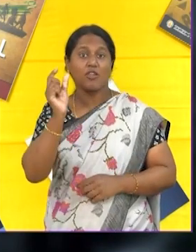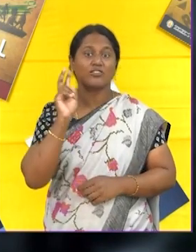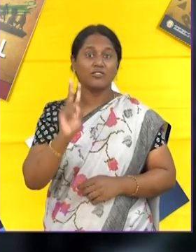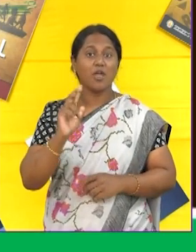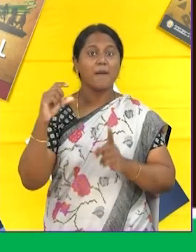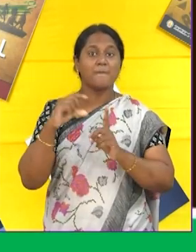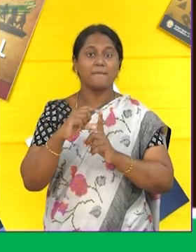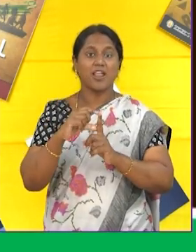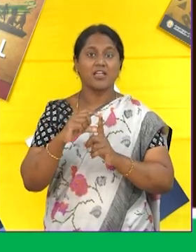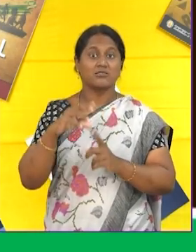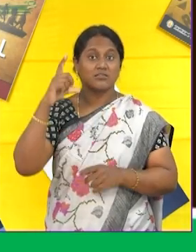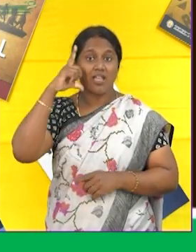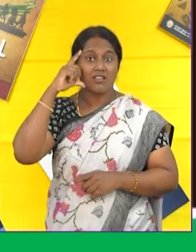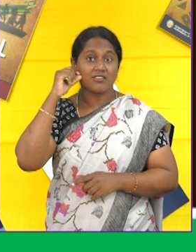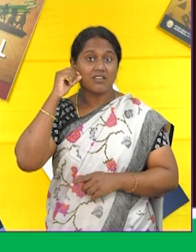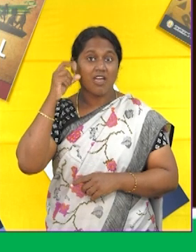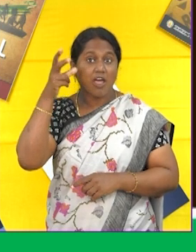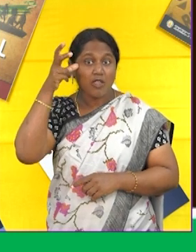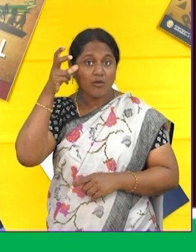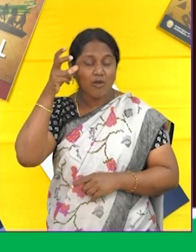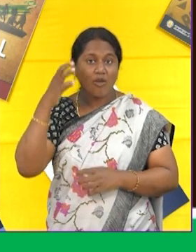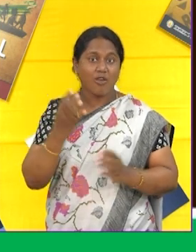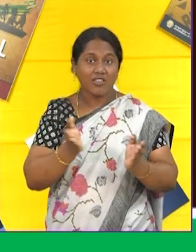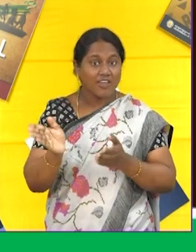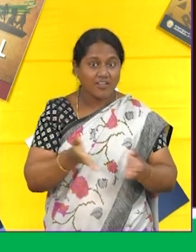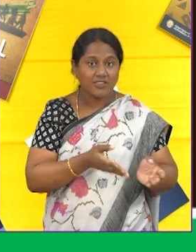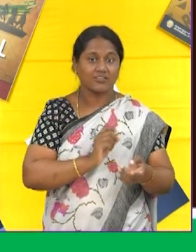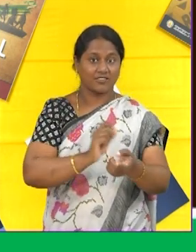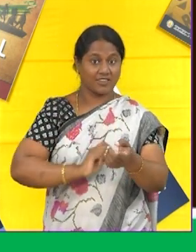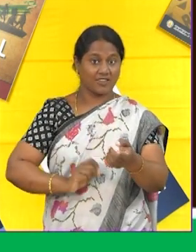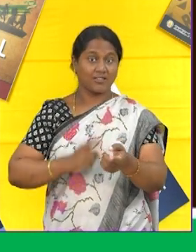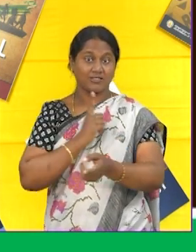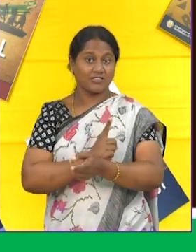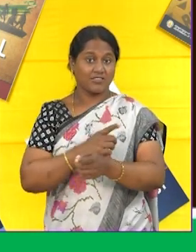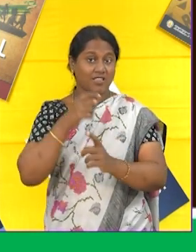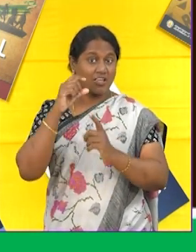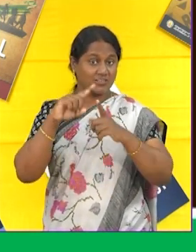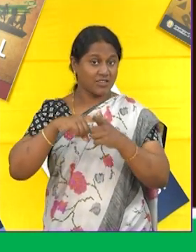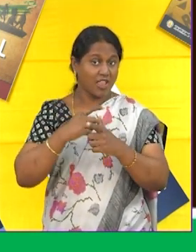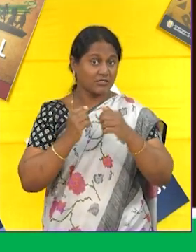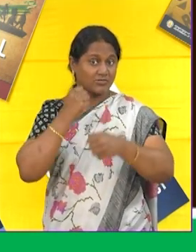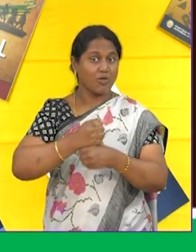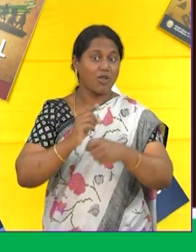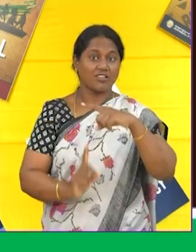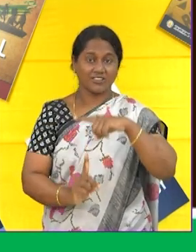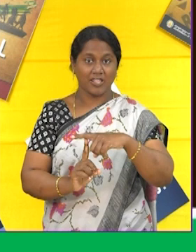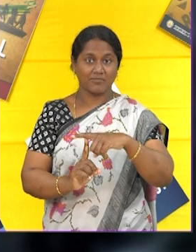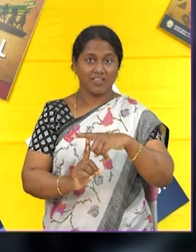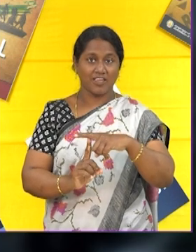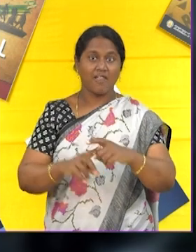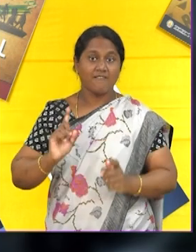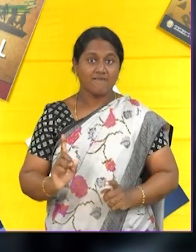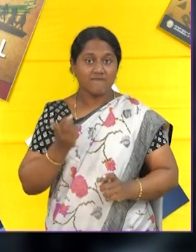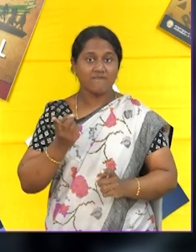Prose, The Night the Ghost Got In, written by James Grover Thurber.